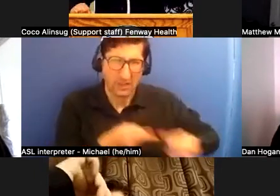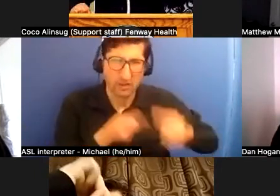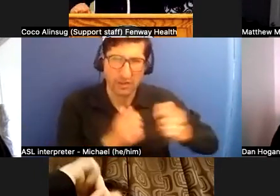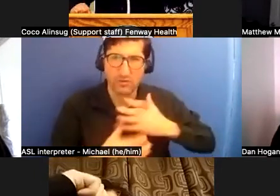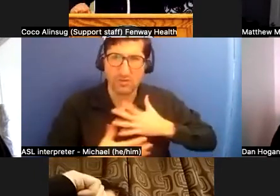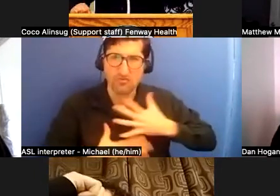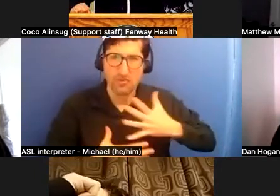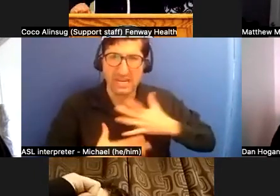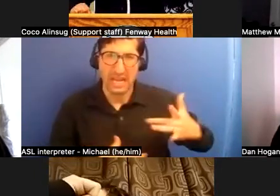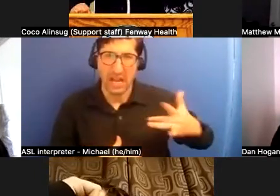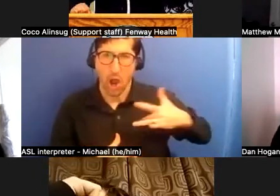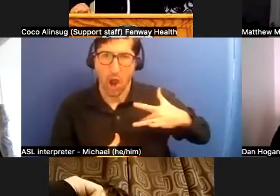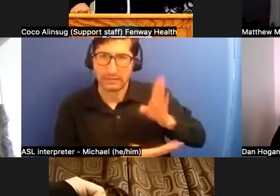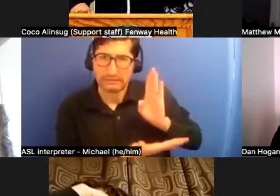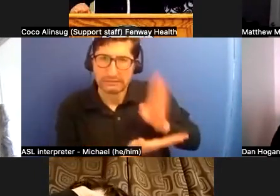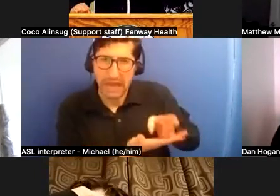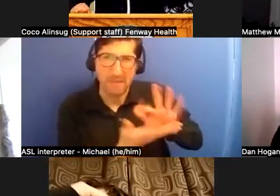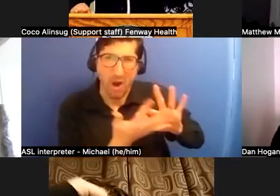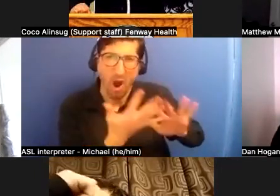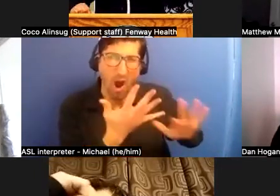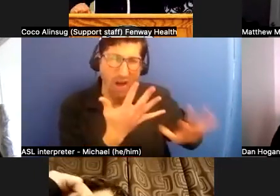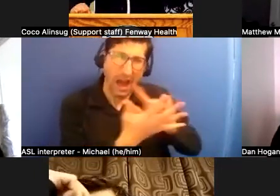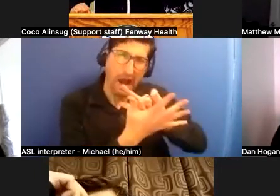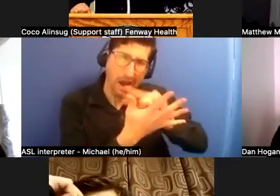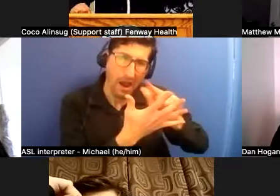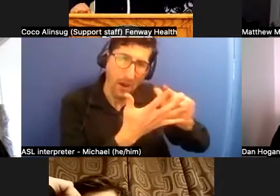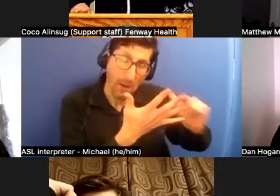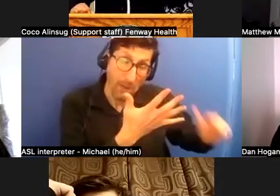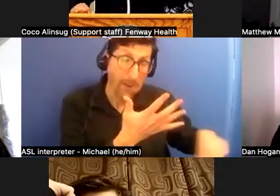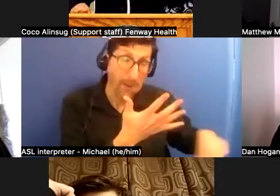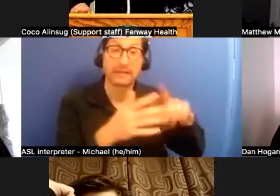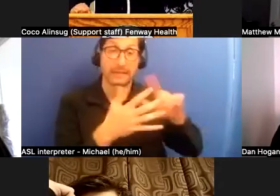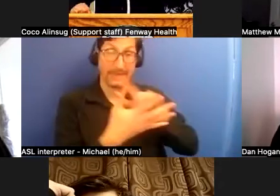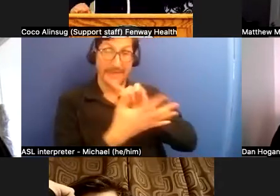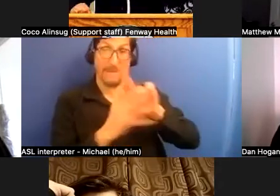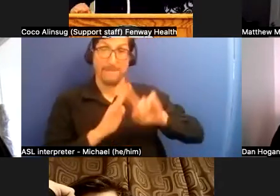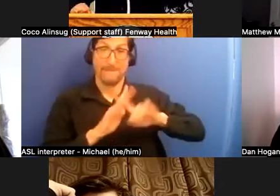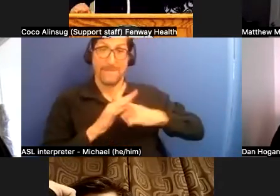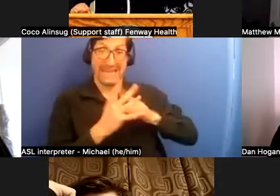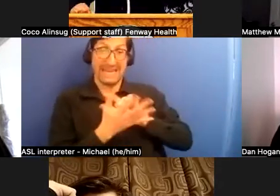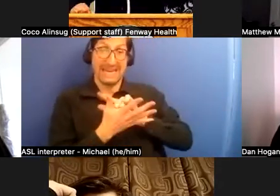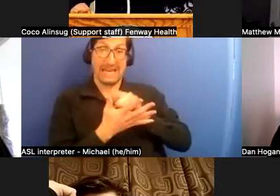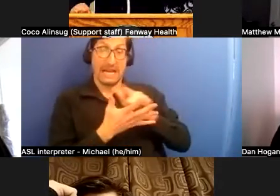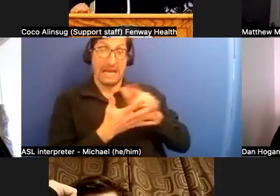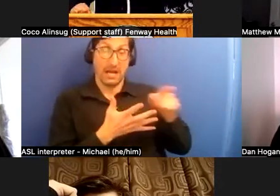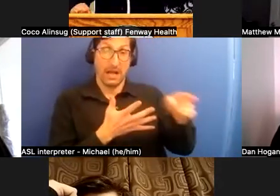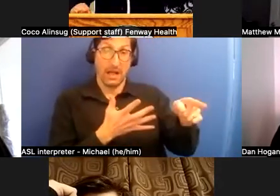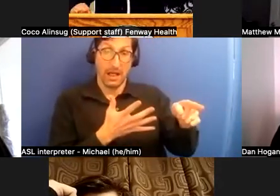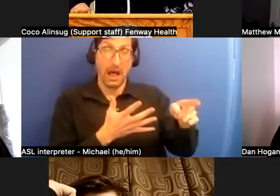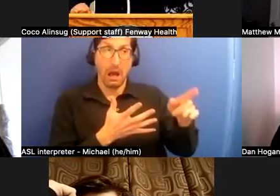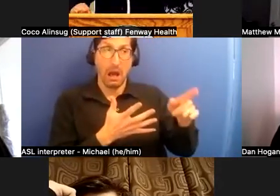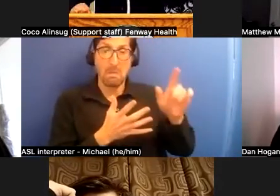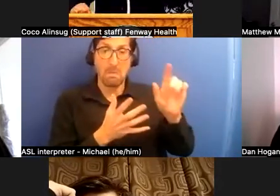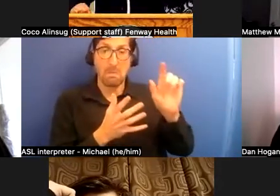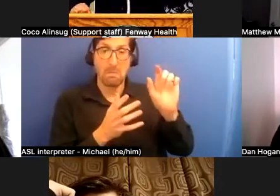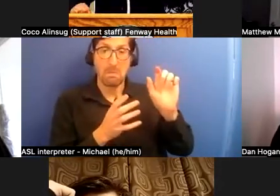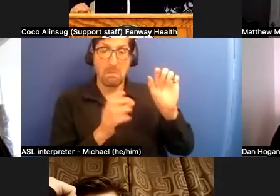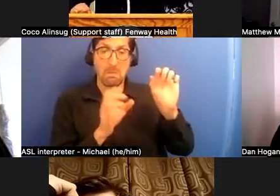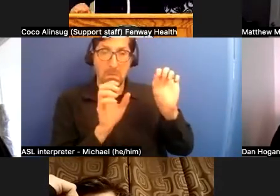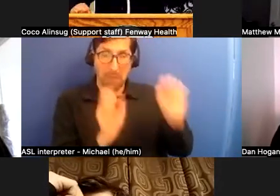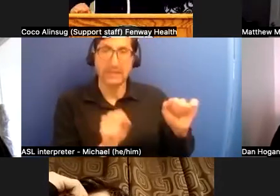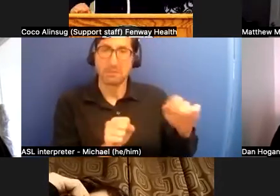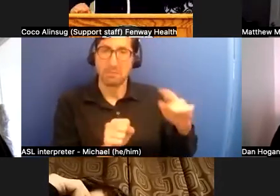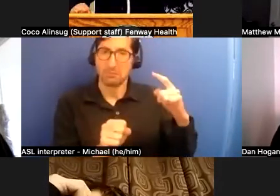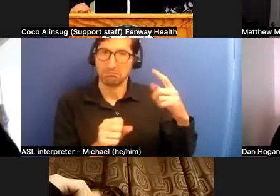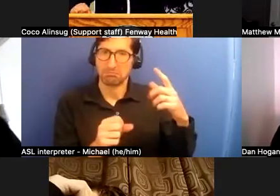on within that progression, the possibilities for a positive neurological outcome are much greater. So people have a much better